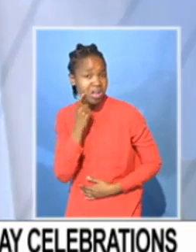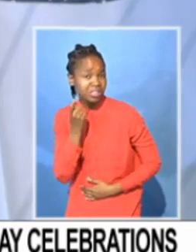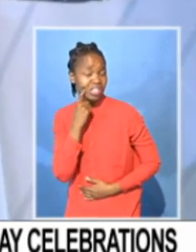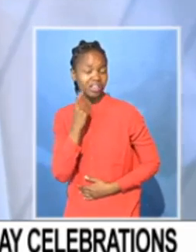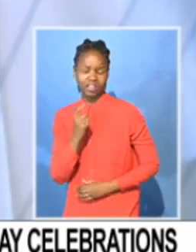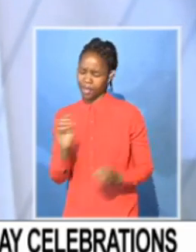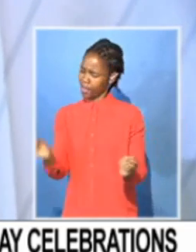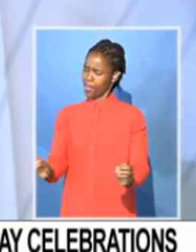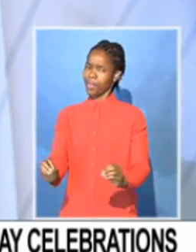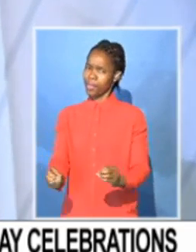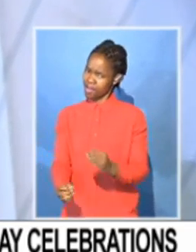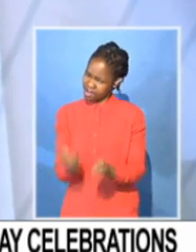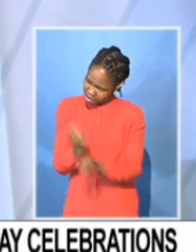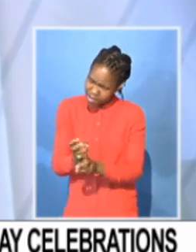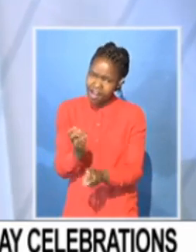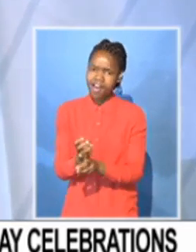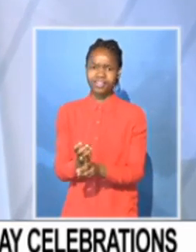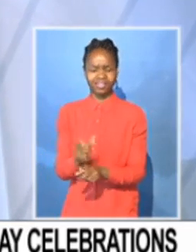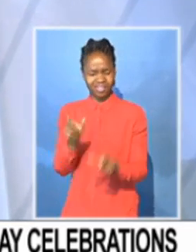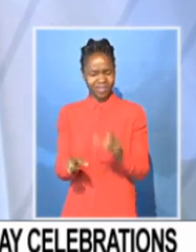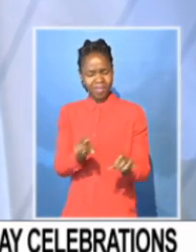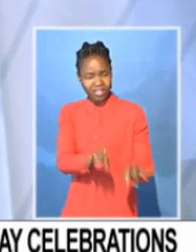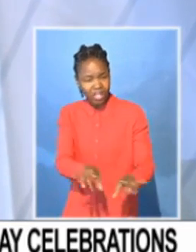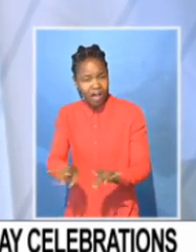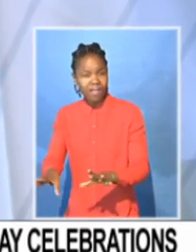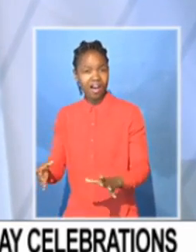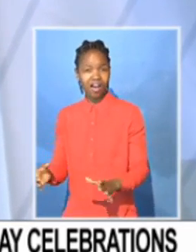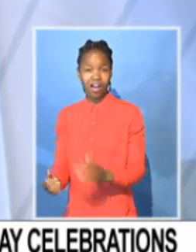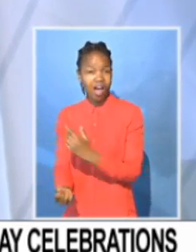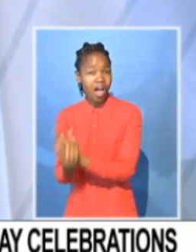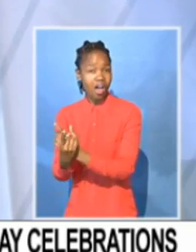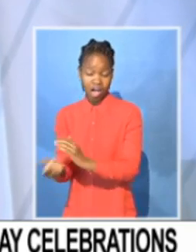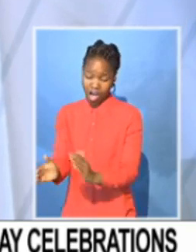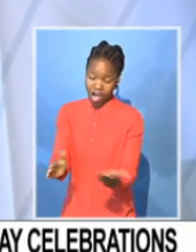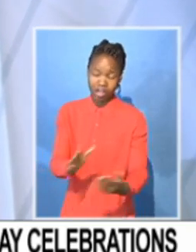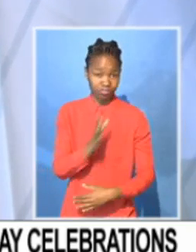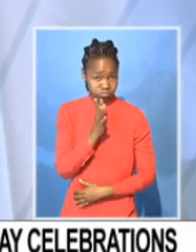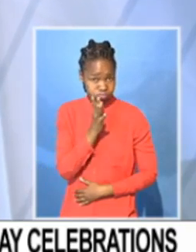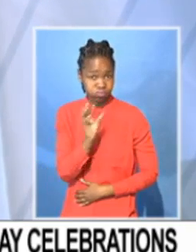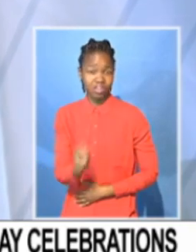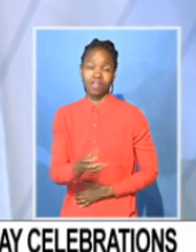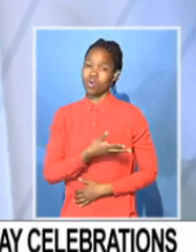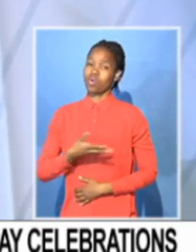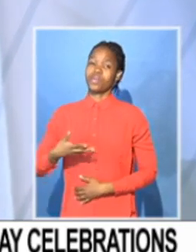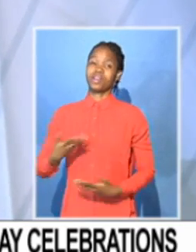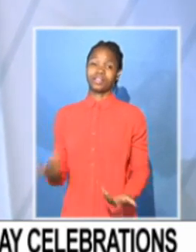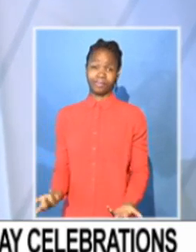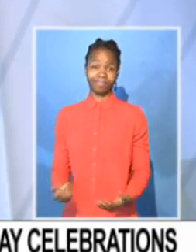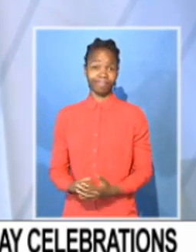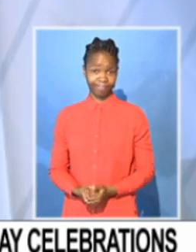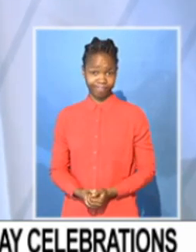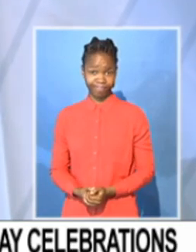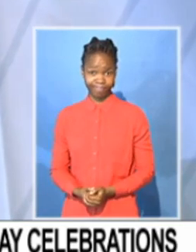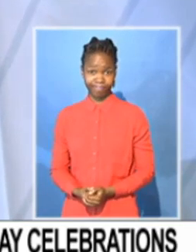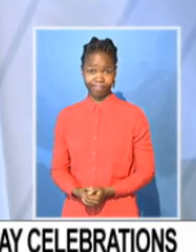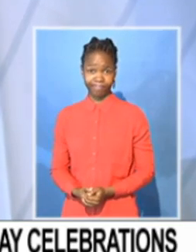women and other South Africans sacrificed their lives, and it needed people